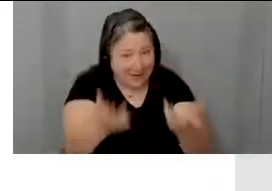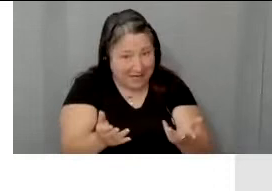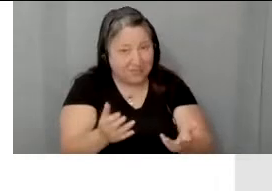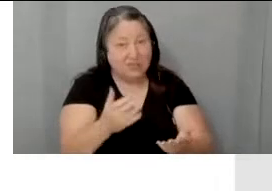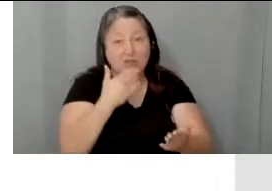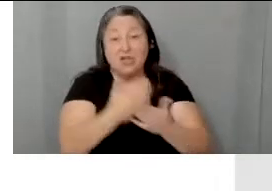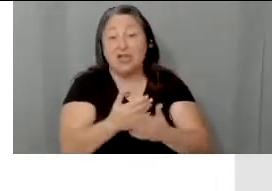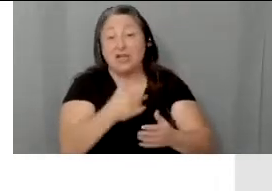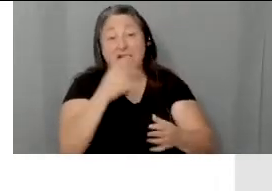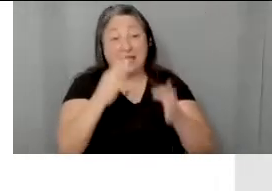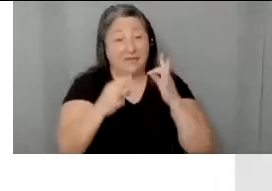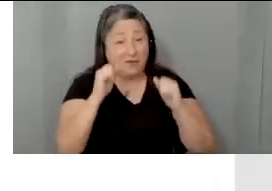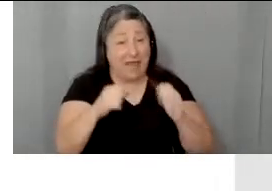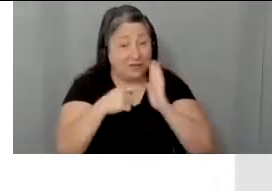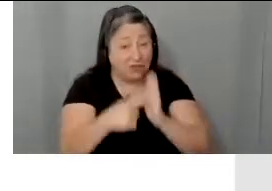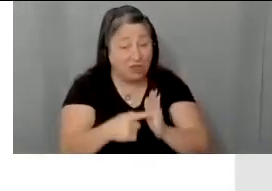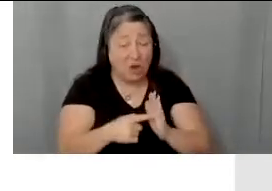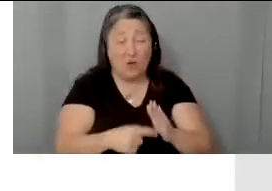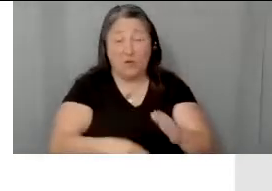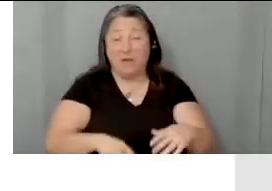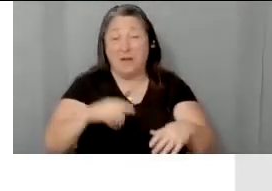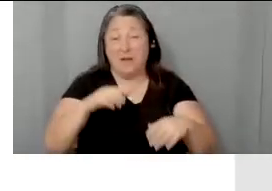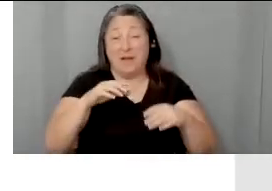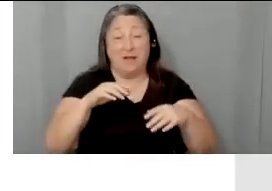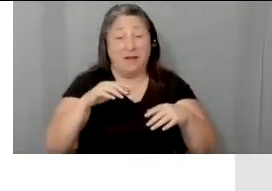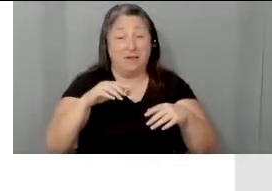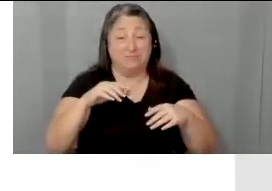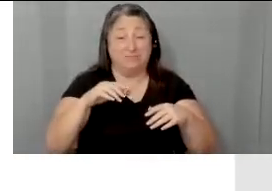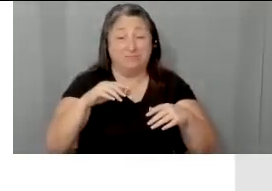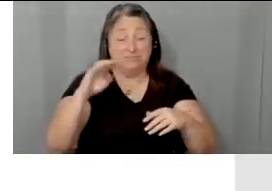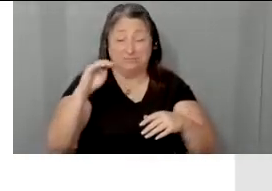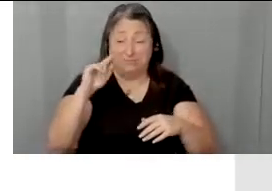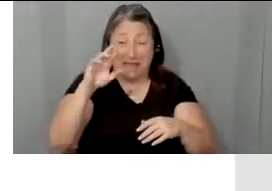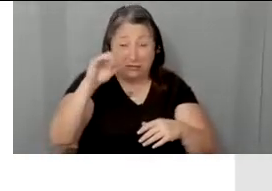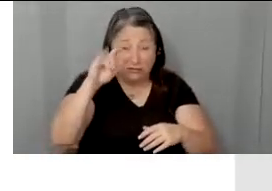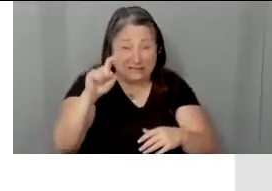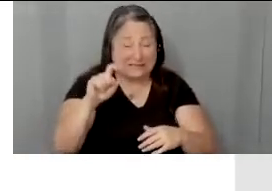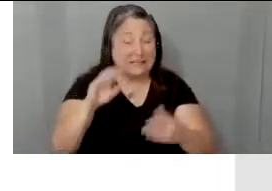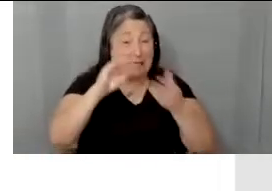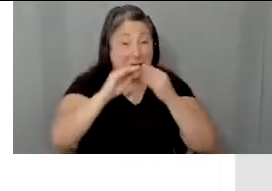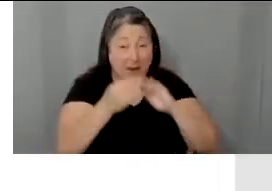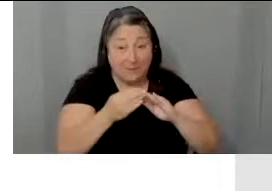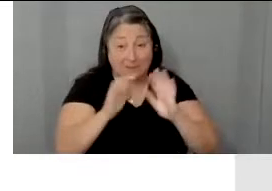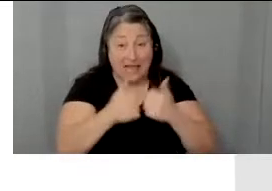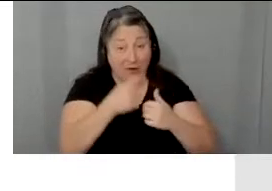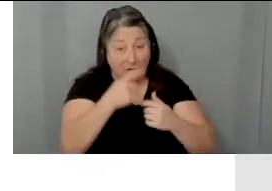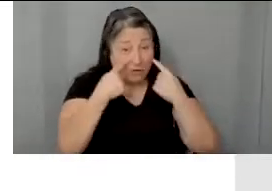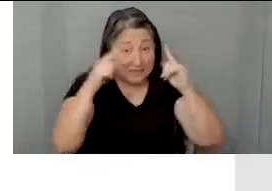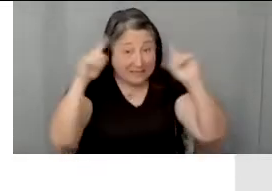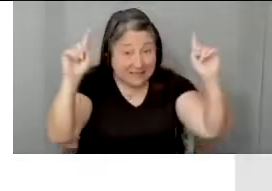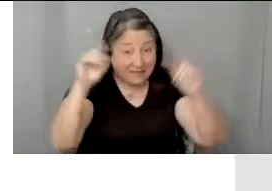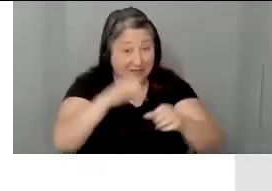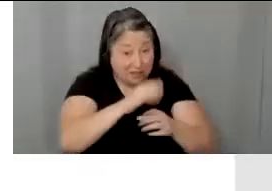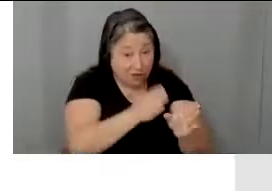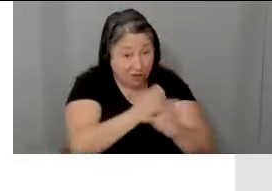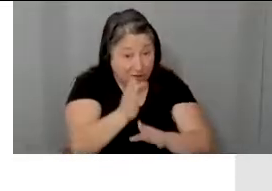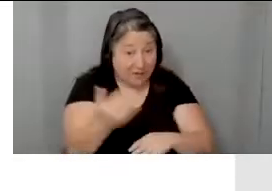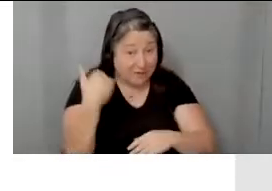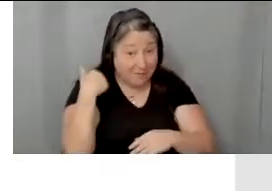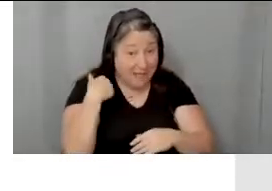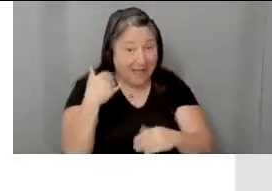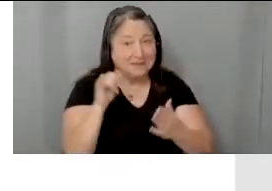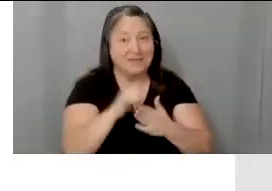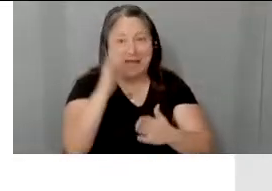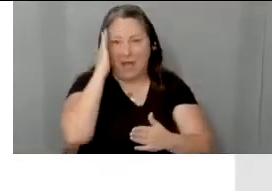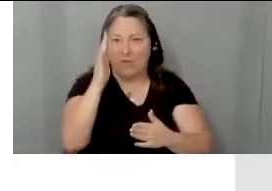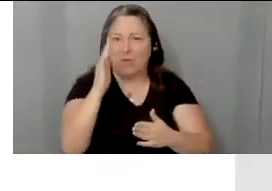metrics, numbers of how you were able to be successful in your career in the past, that's really going to